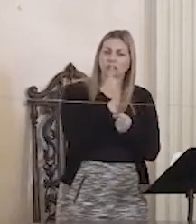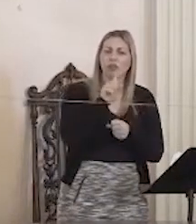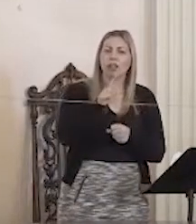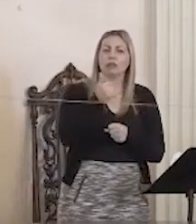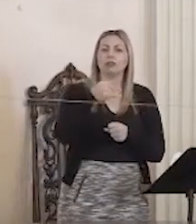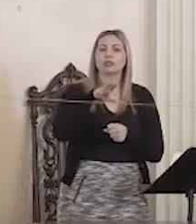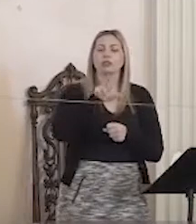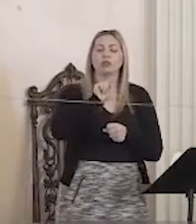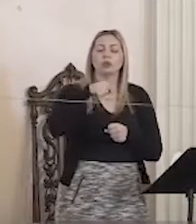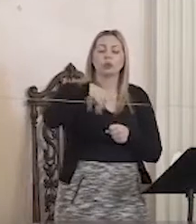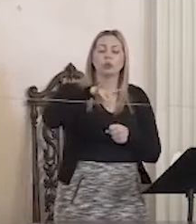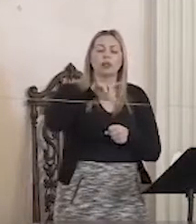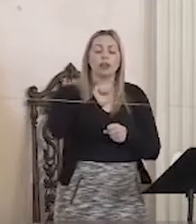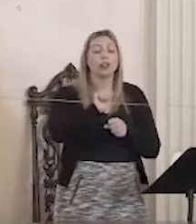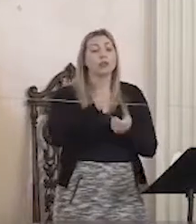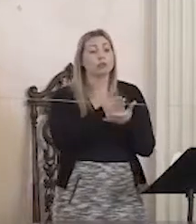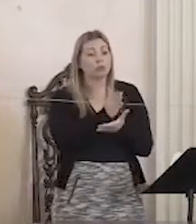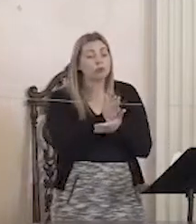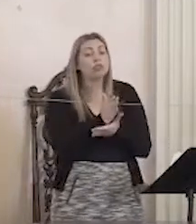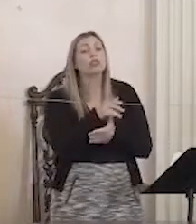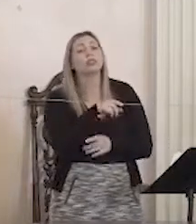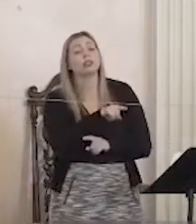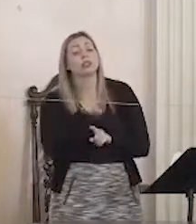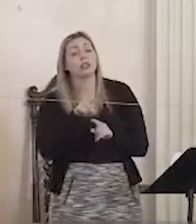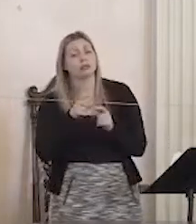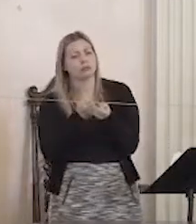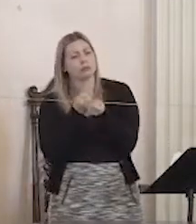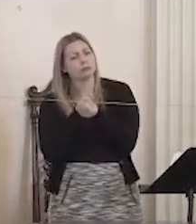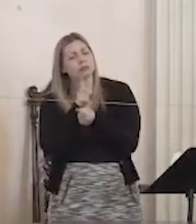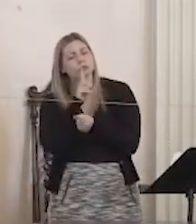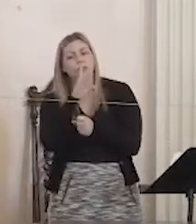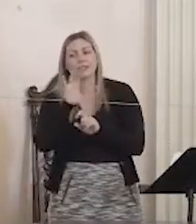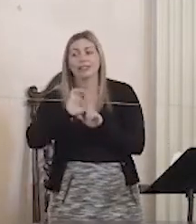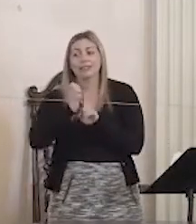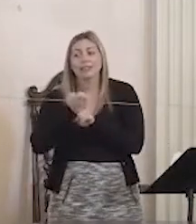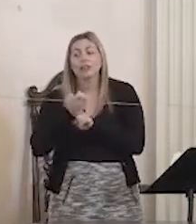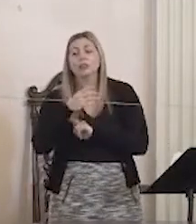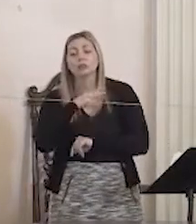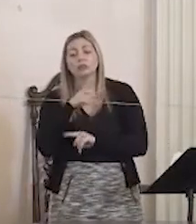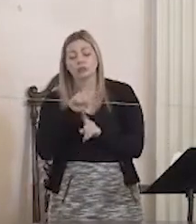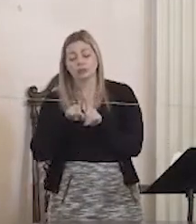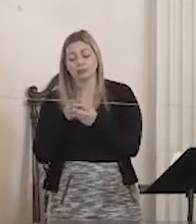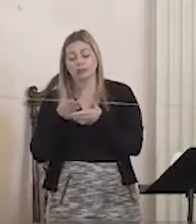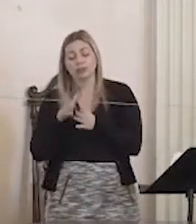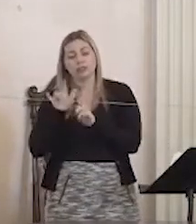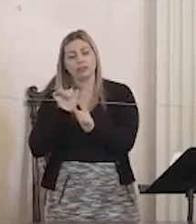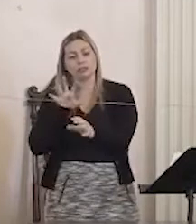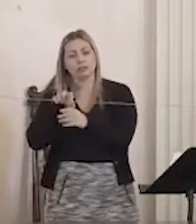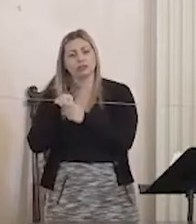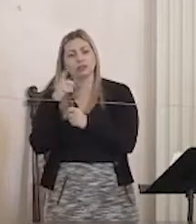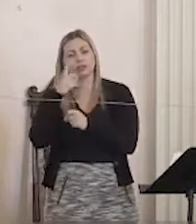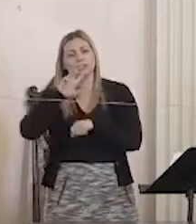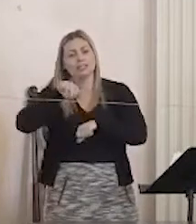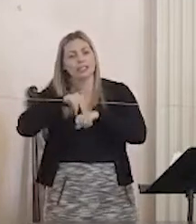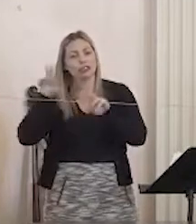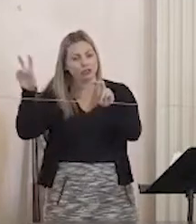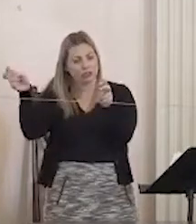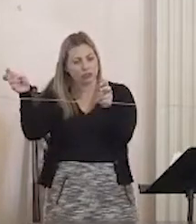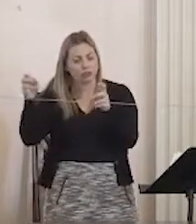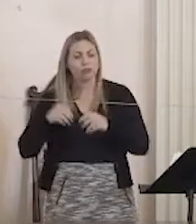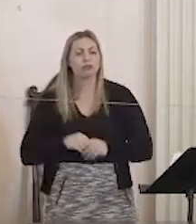the environment, for having an opportunity and a voice to weigh in on national issues.